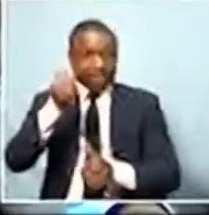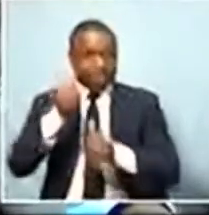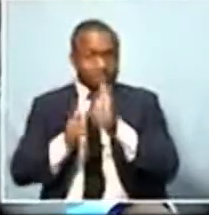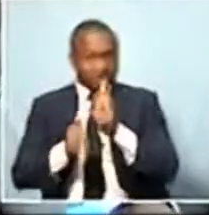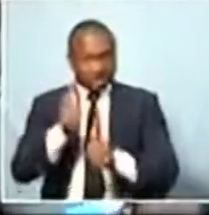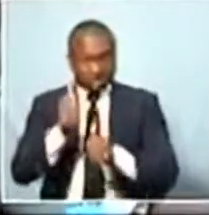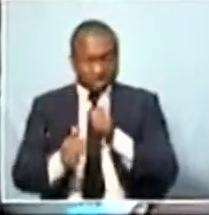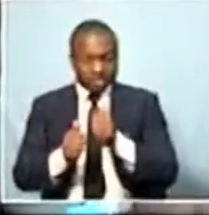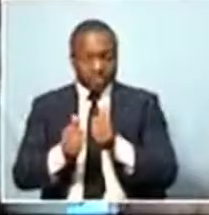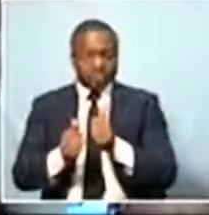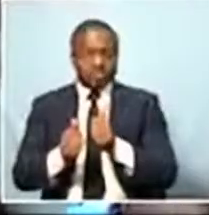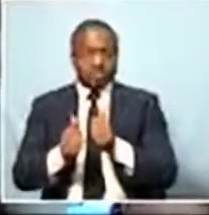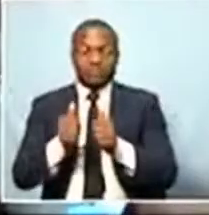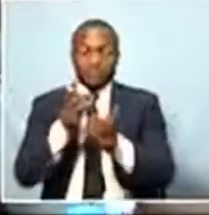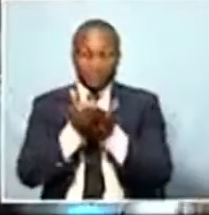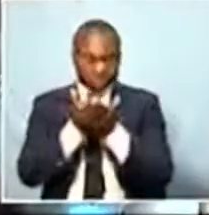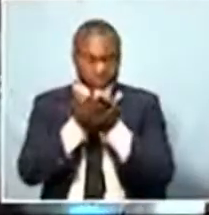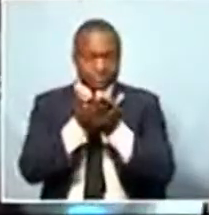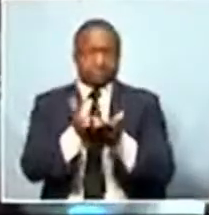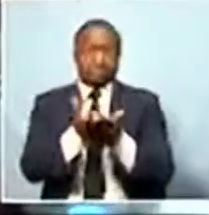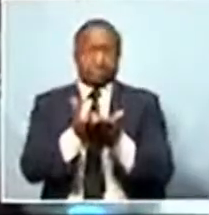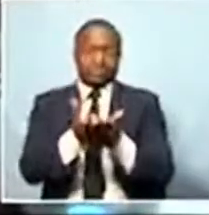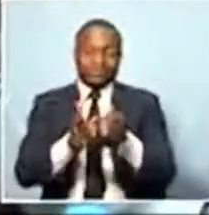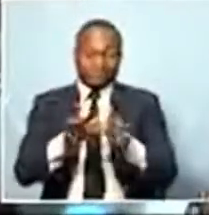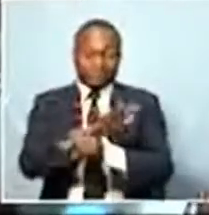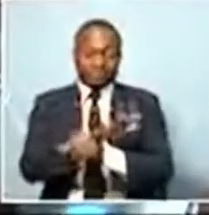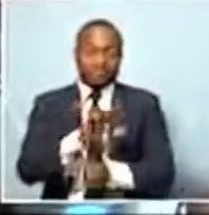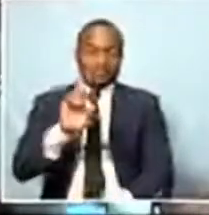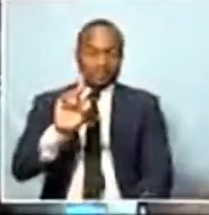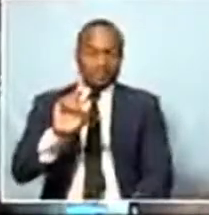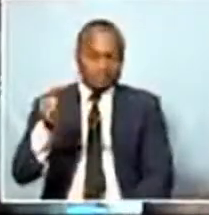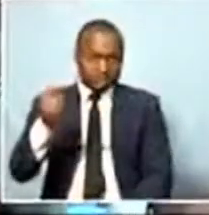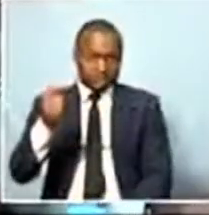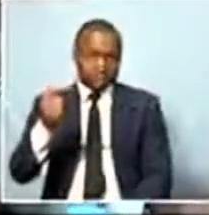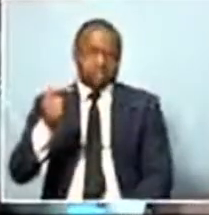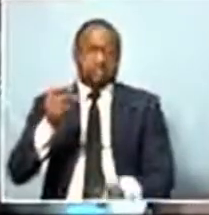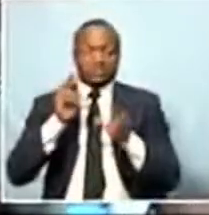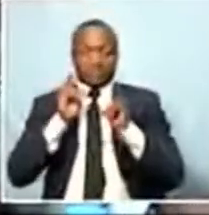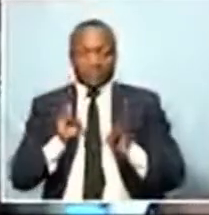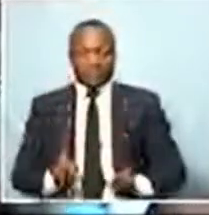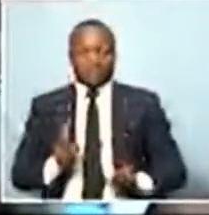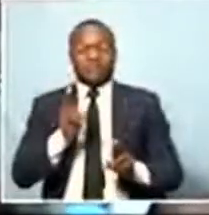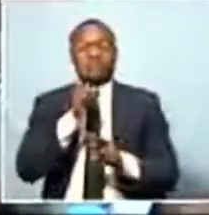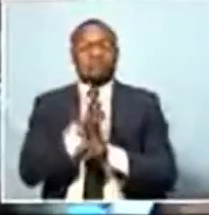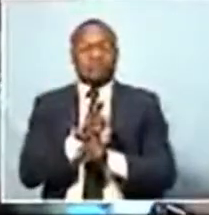been ably submitted by the DG for the Human Rights Commission.